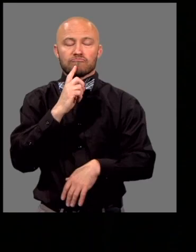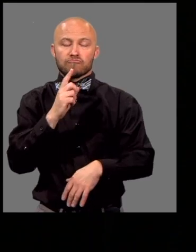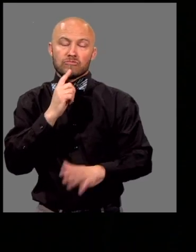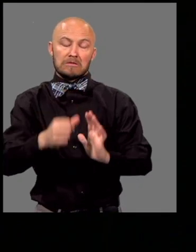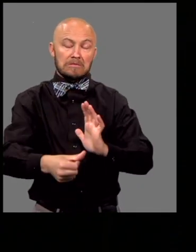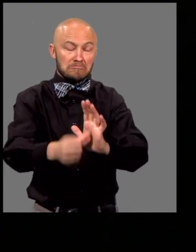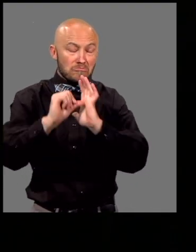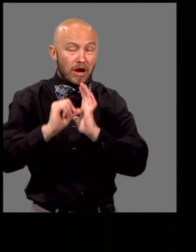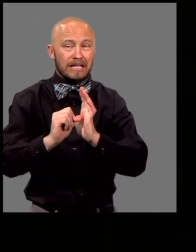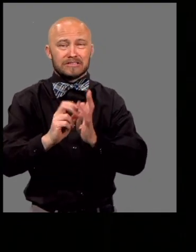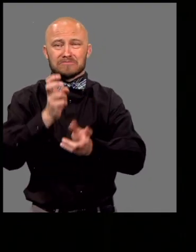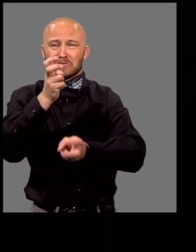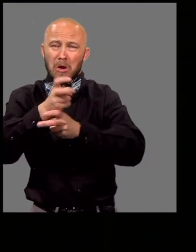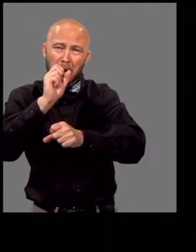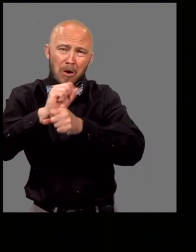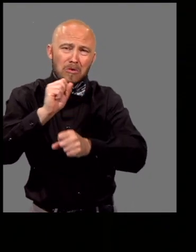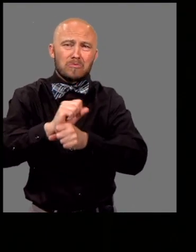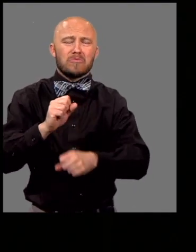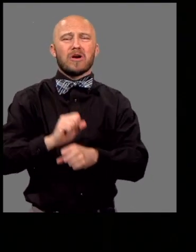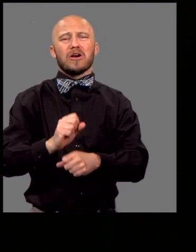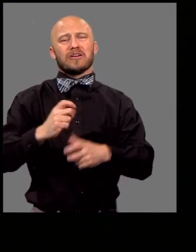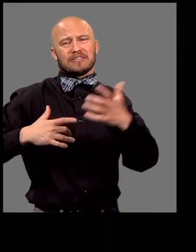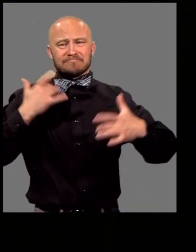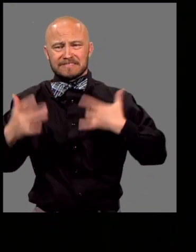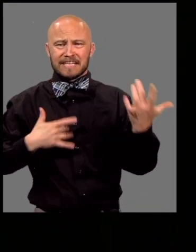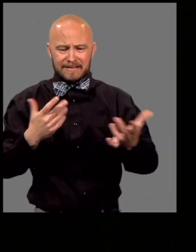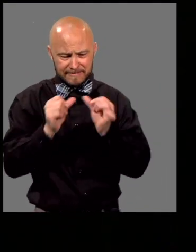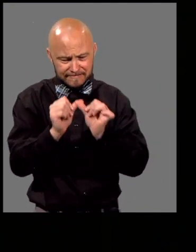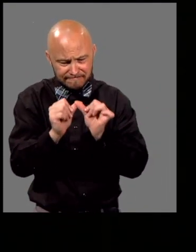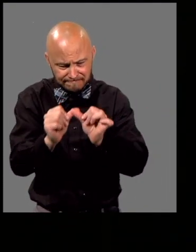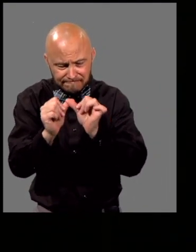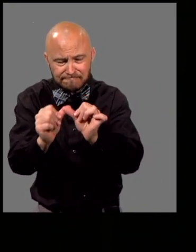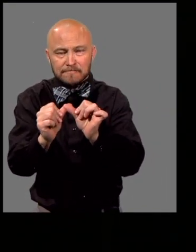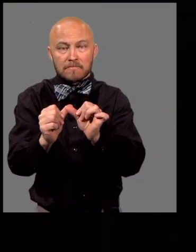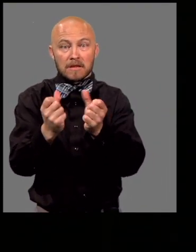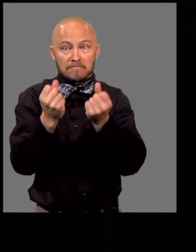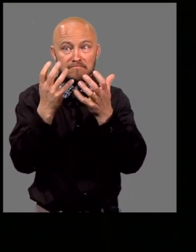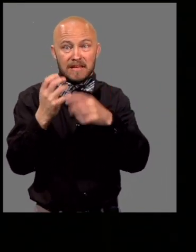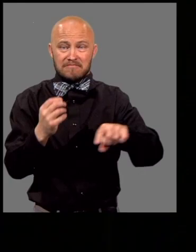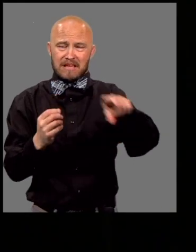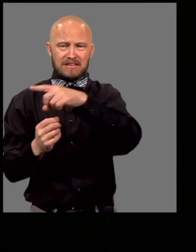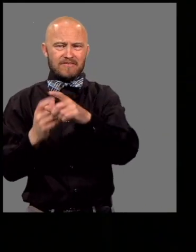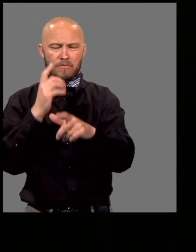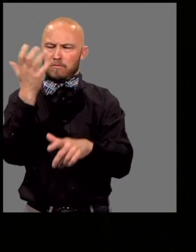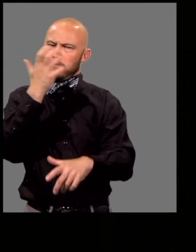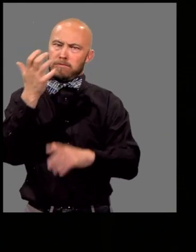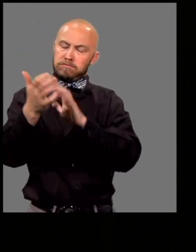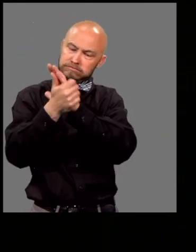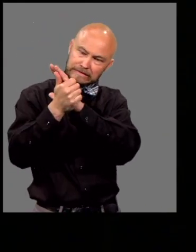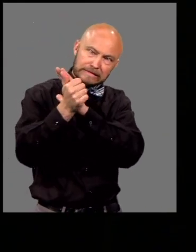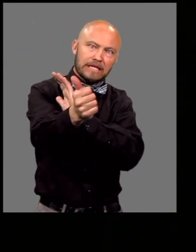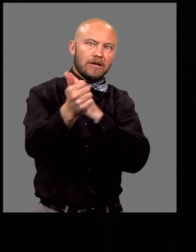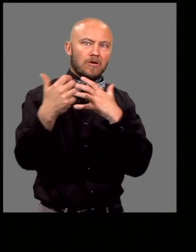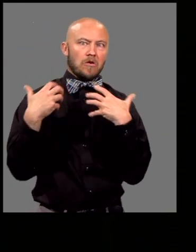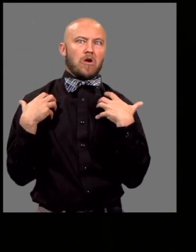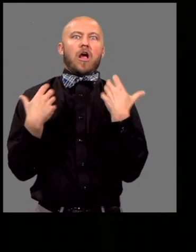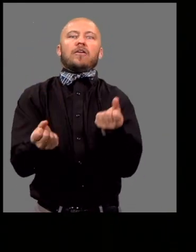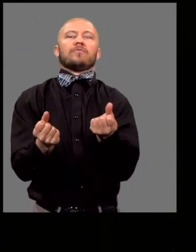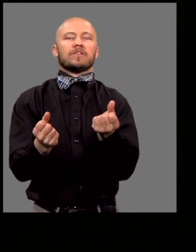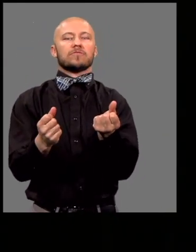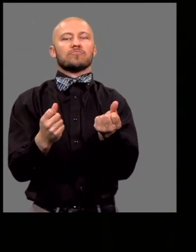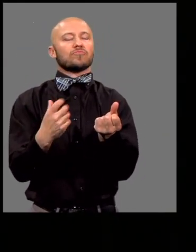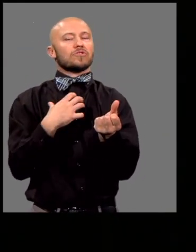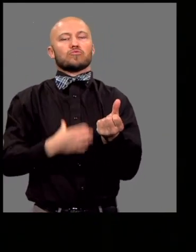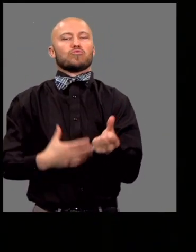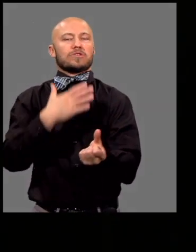been so impressed with your hard work, enthusiasm, and dedication to this trade. We have watched many of you become skilled, confident welders, and we